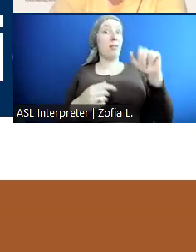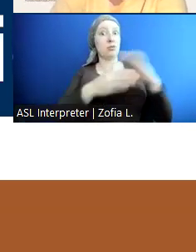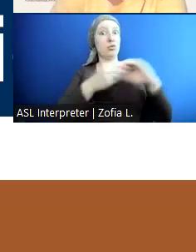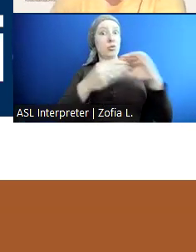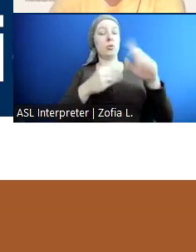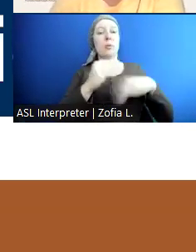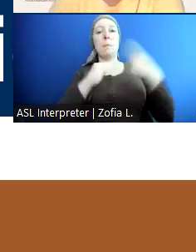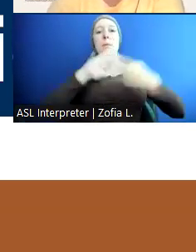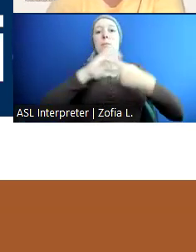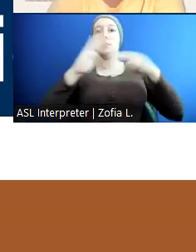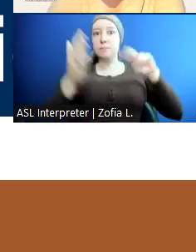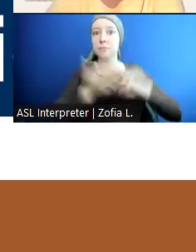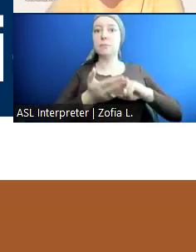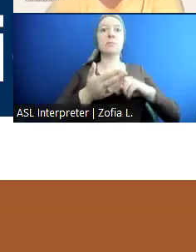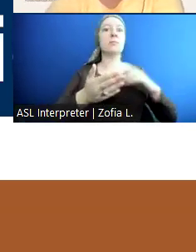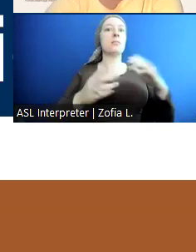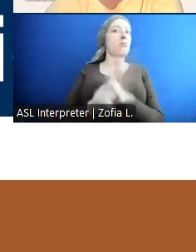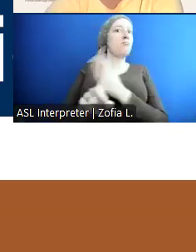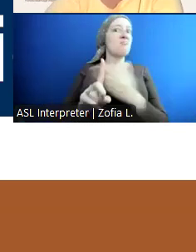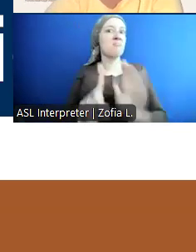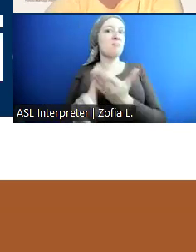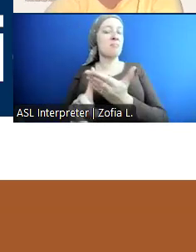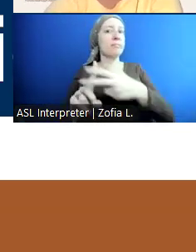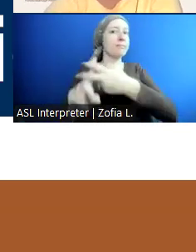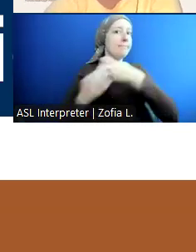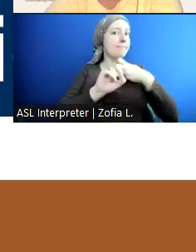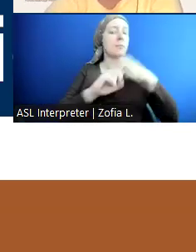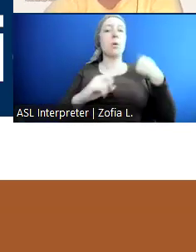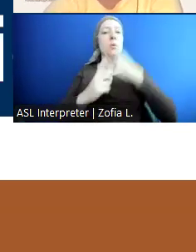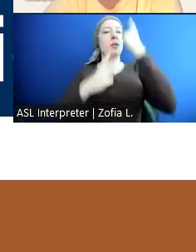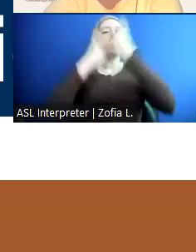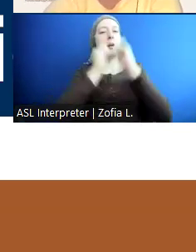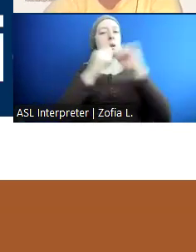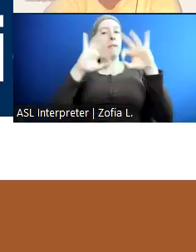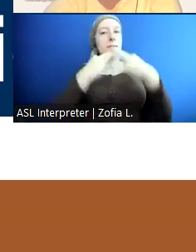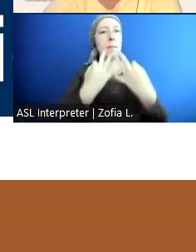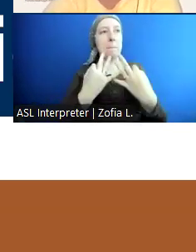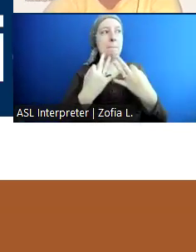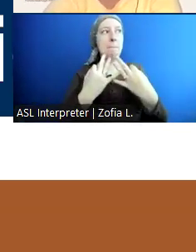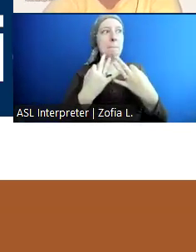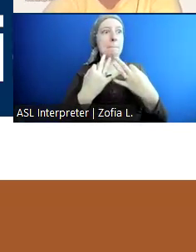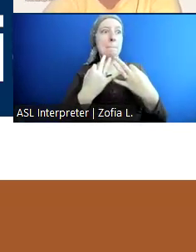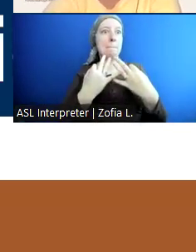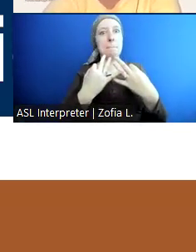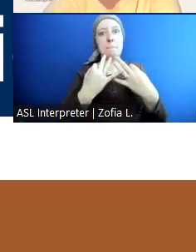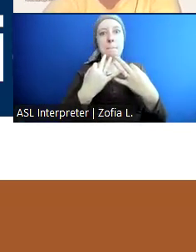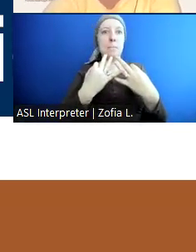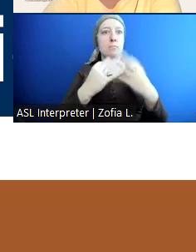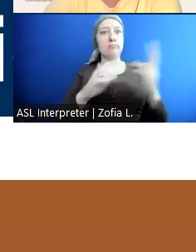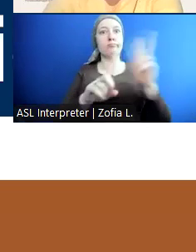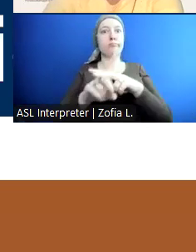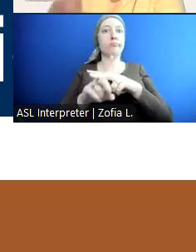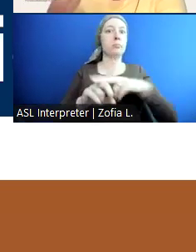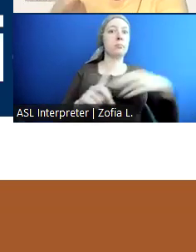of forced fraud of coercion, when we think about the ways that families may utilize